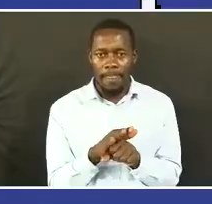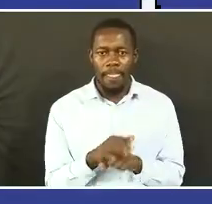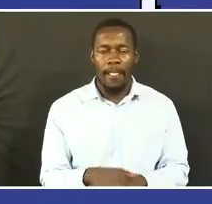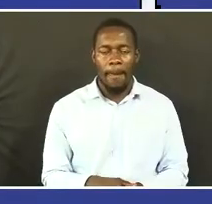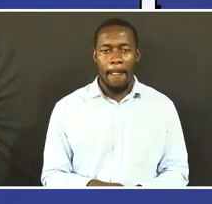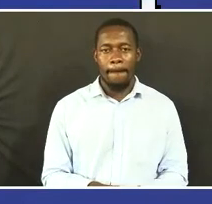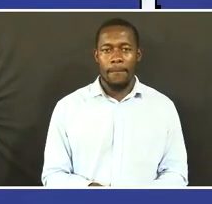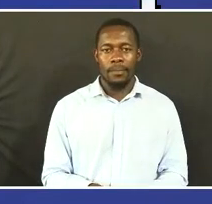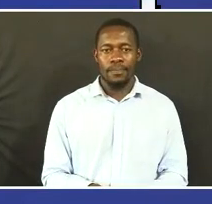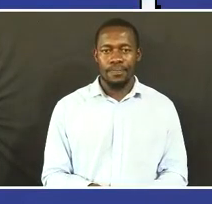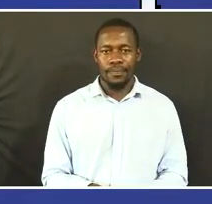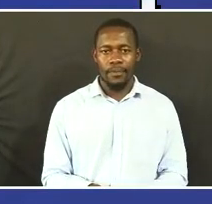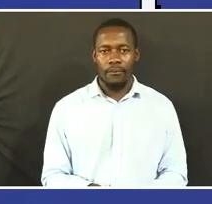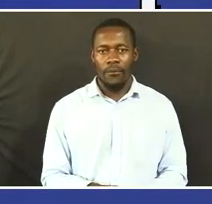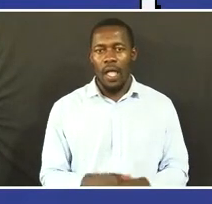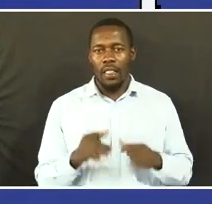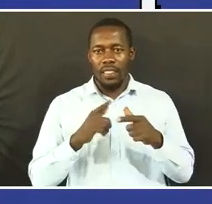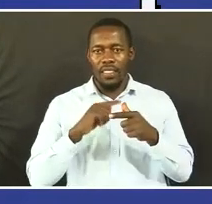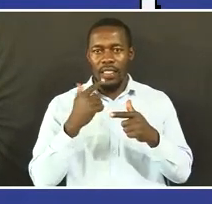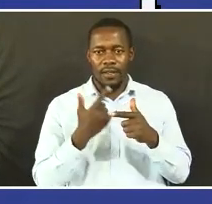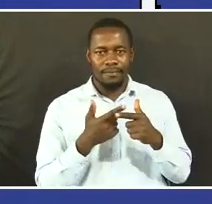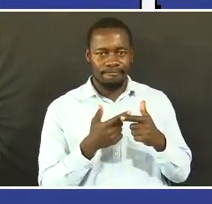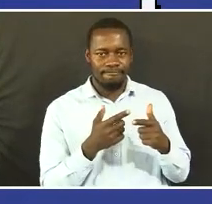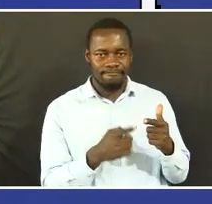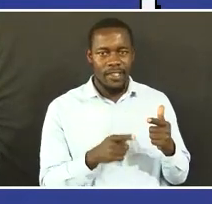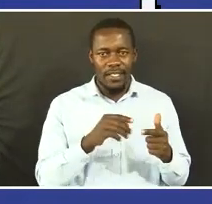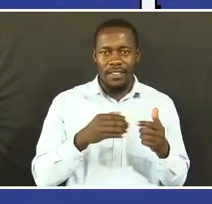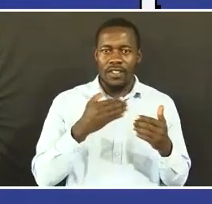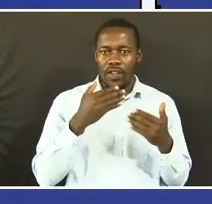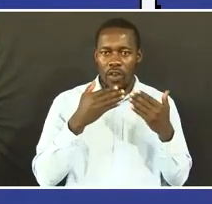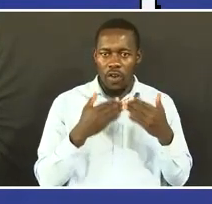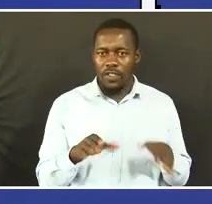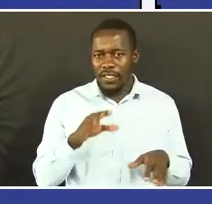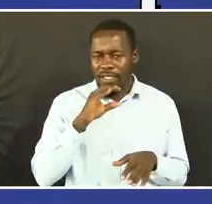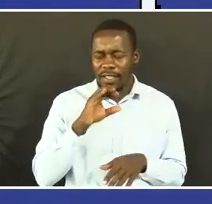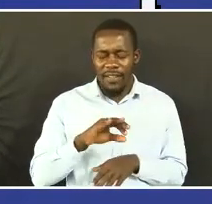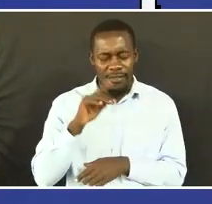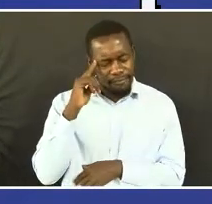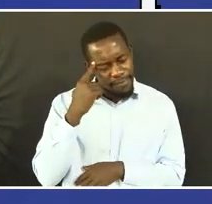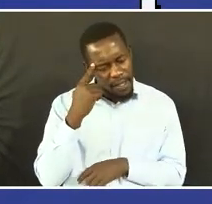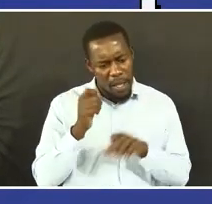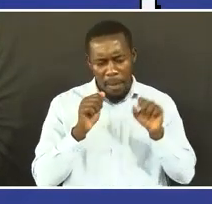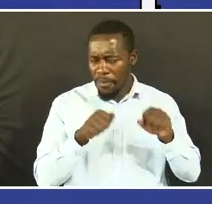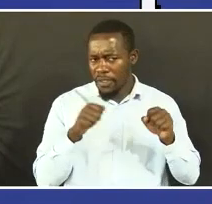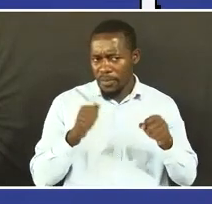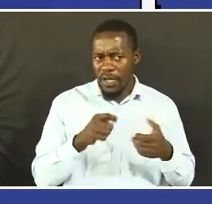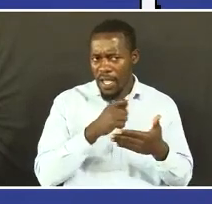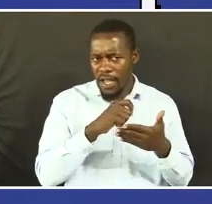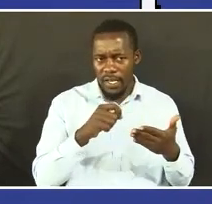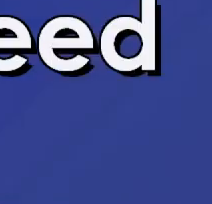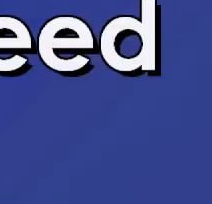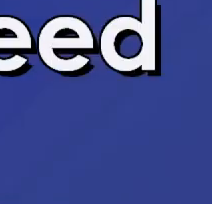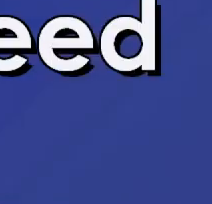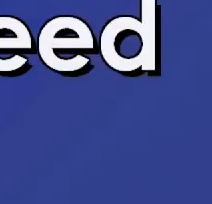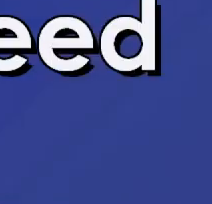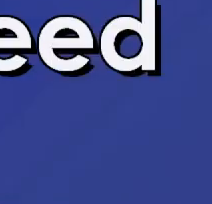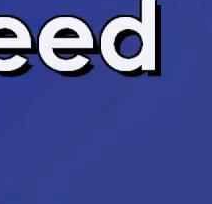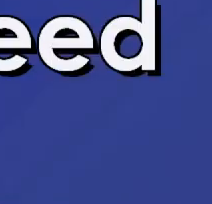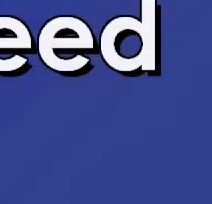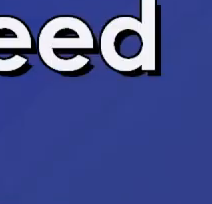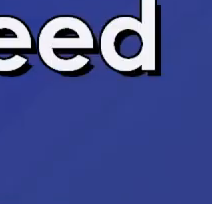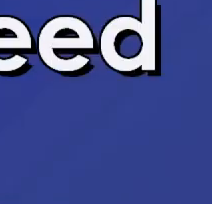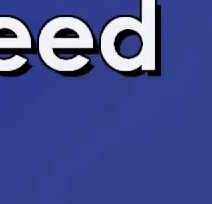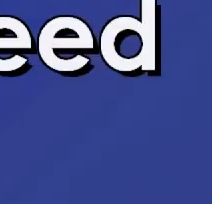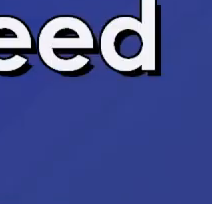penning a letter to his father as part of his contemplation to get back home to